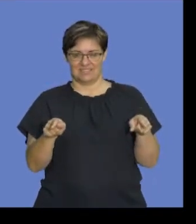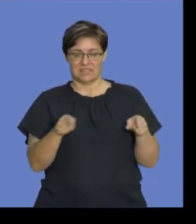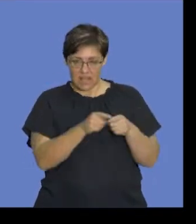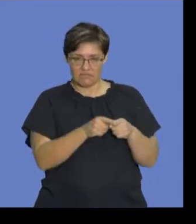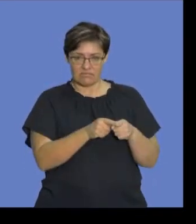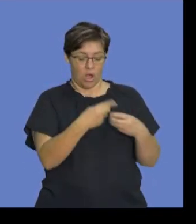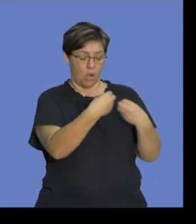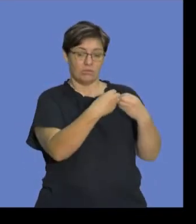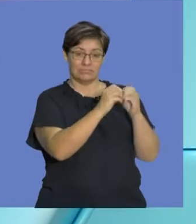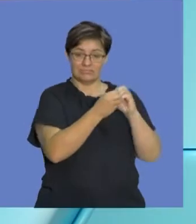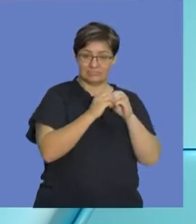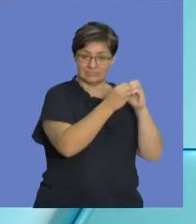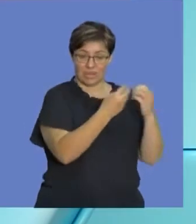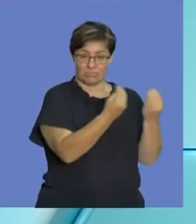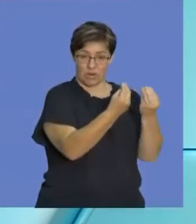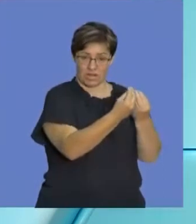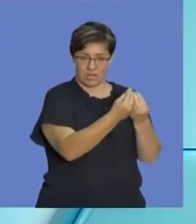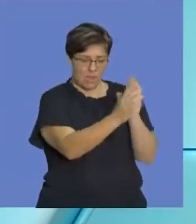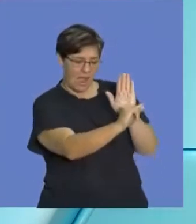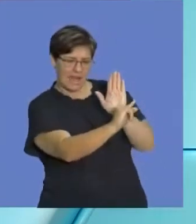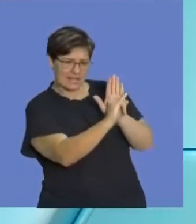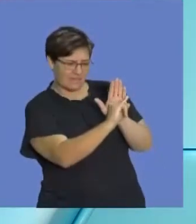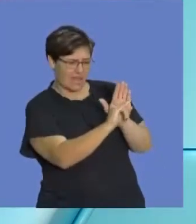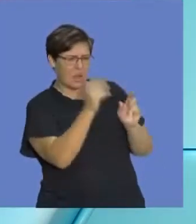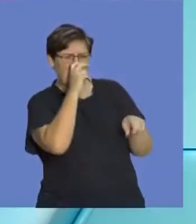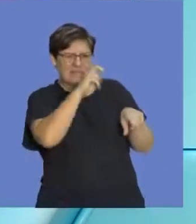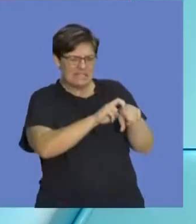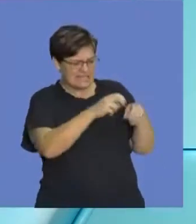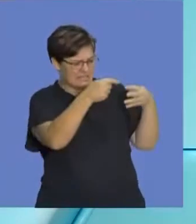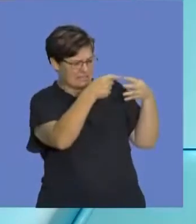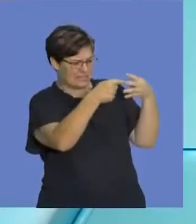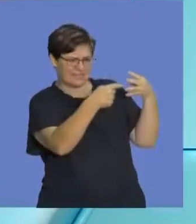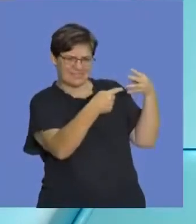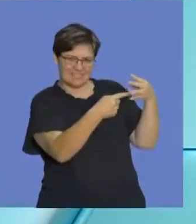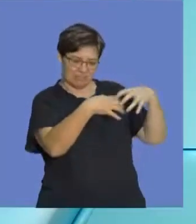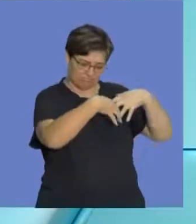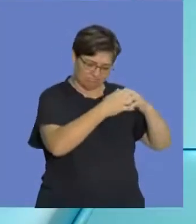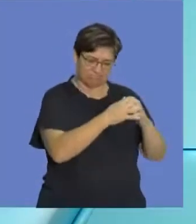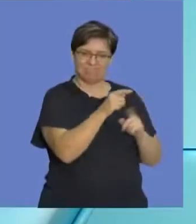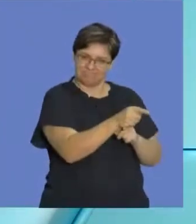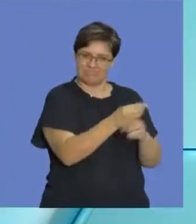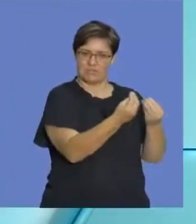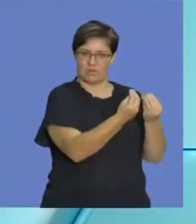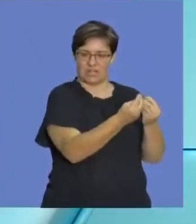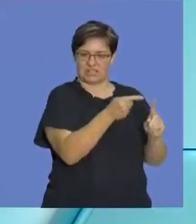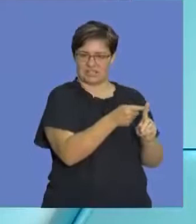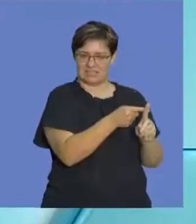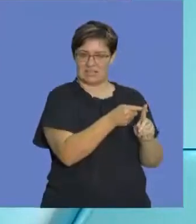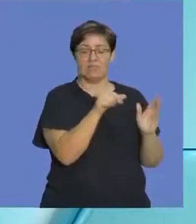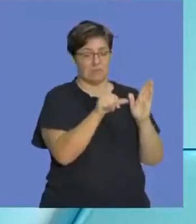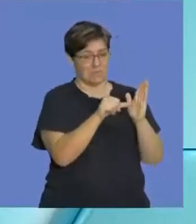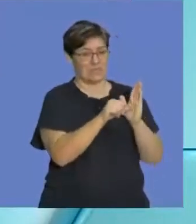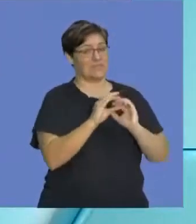particular product, you've got to identify all the costs that go into making that product, and that is